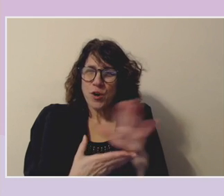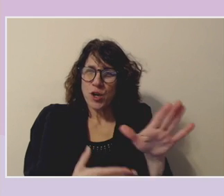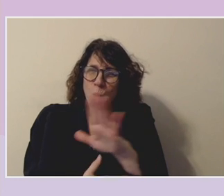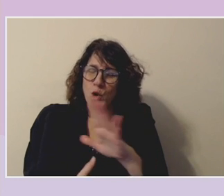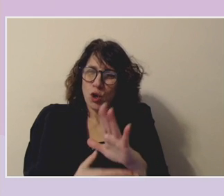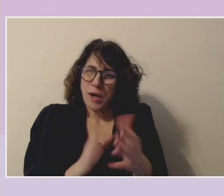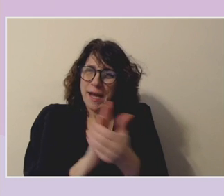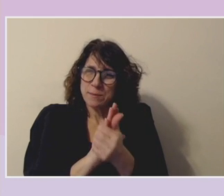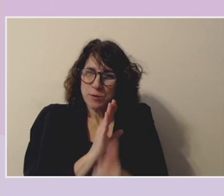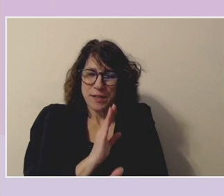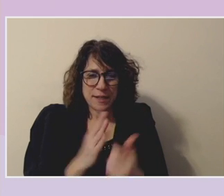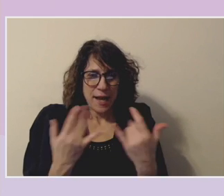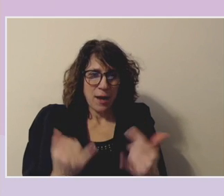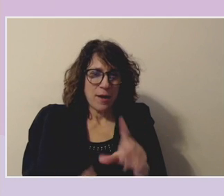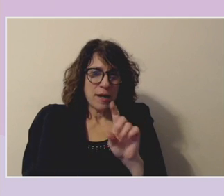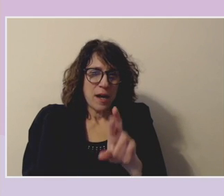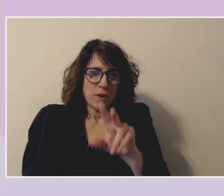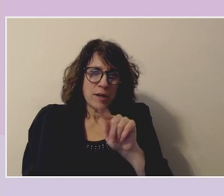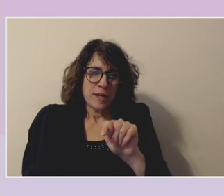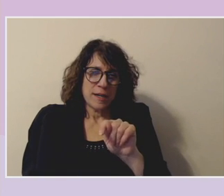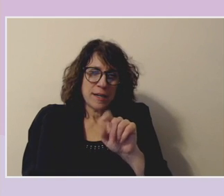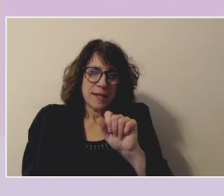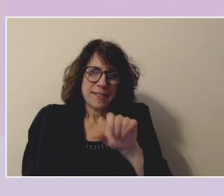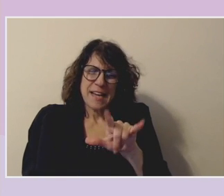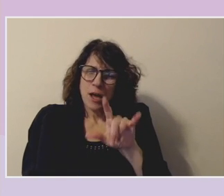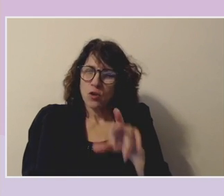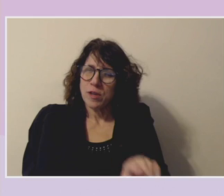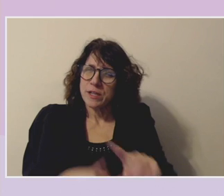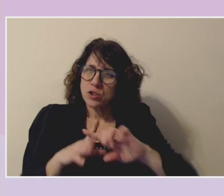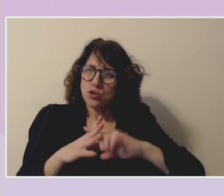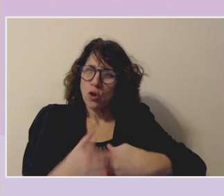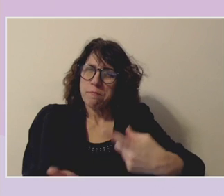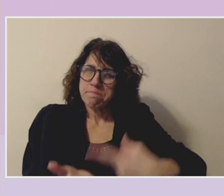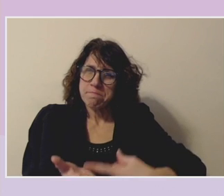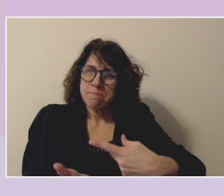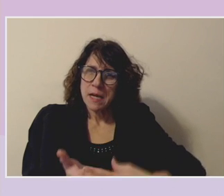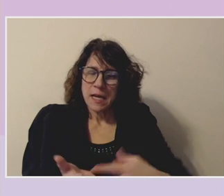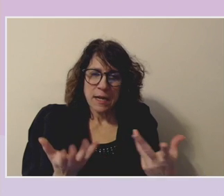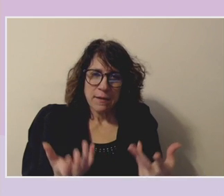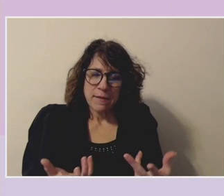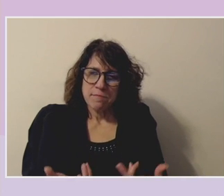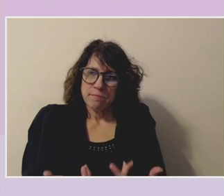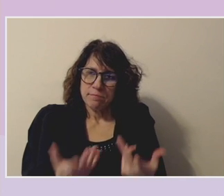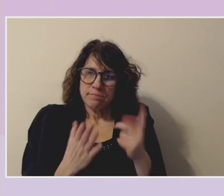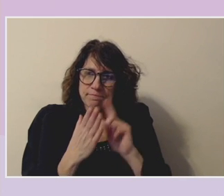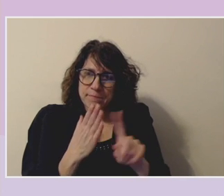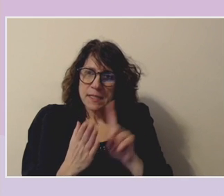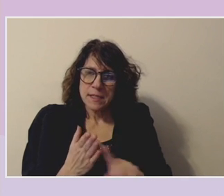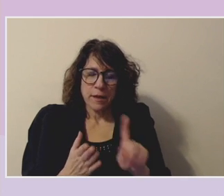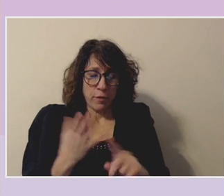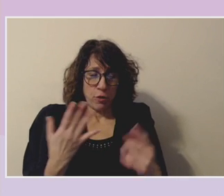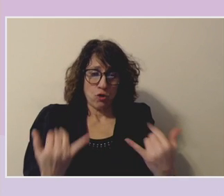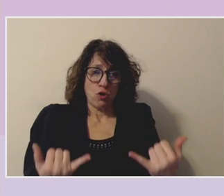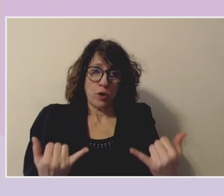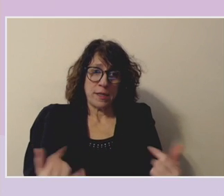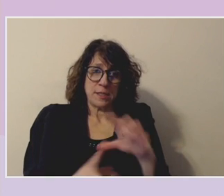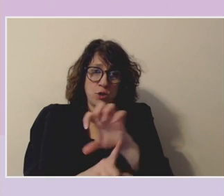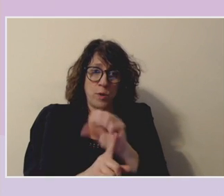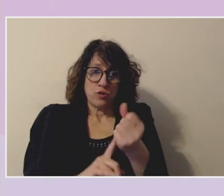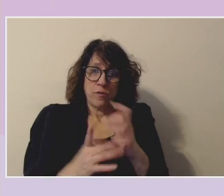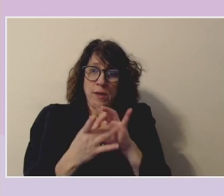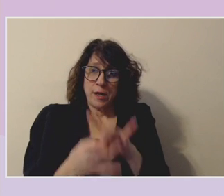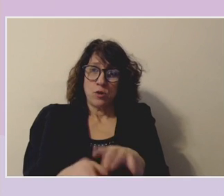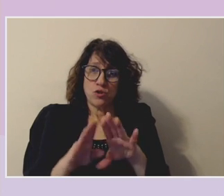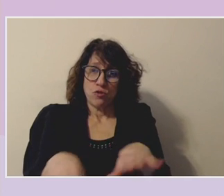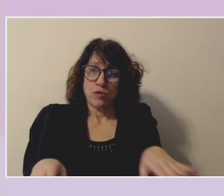that, Dr. Taylor, let's start the conversation by digging into the current state of children's health, including